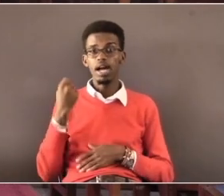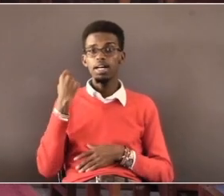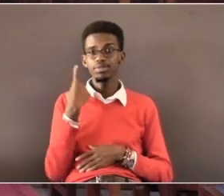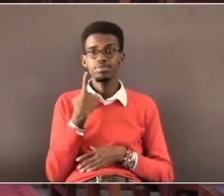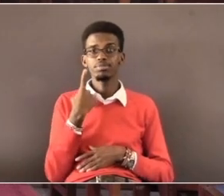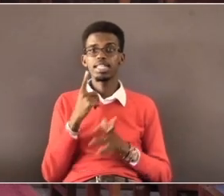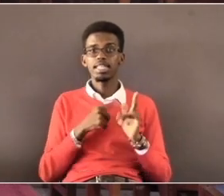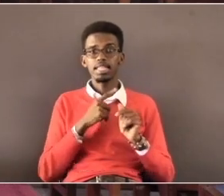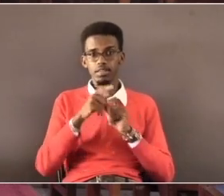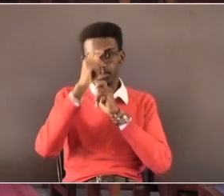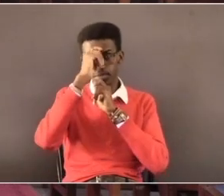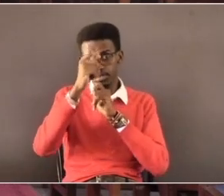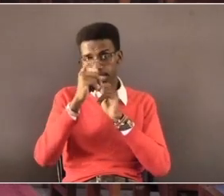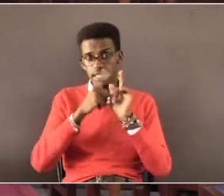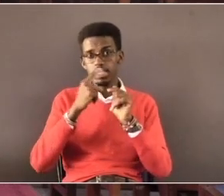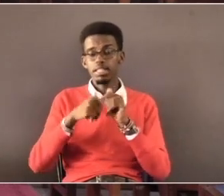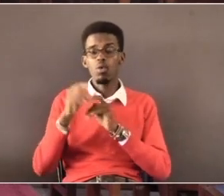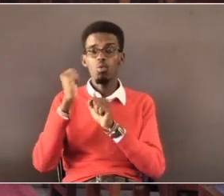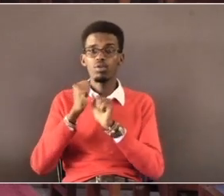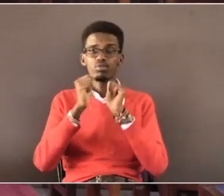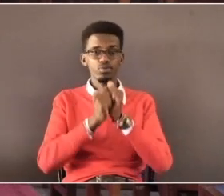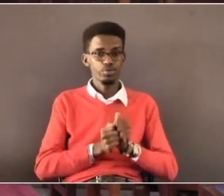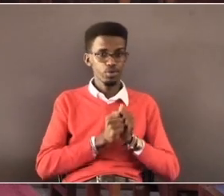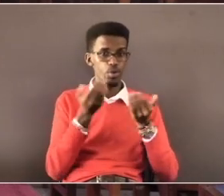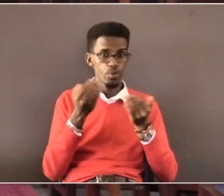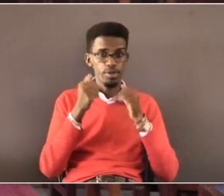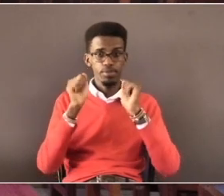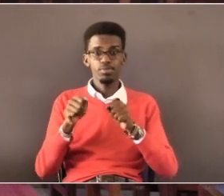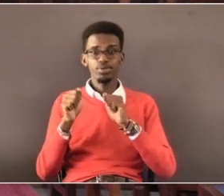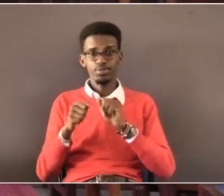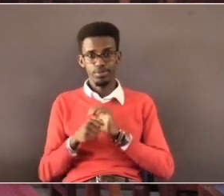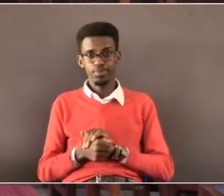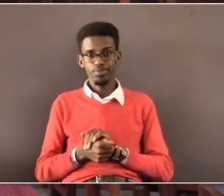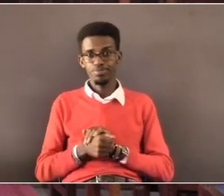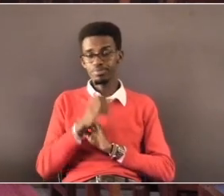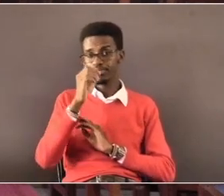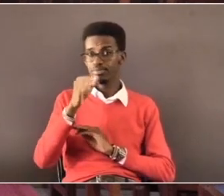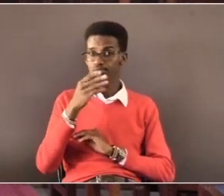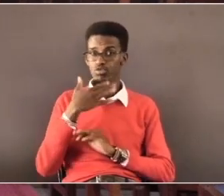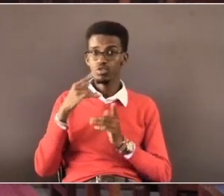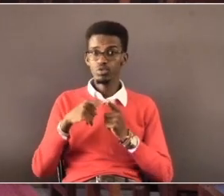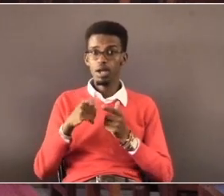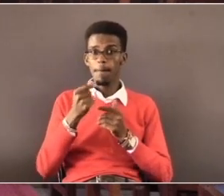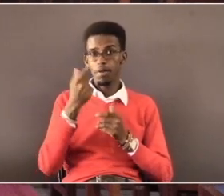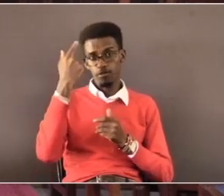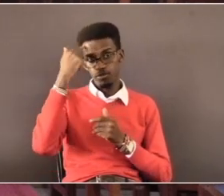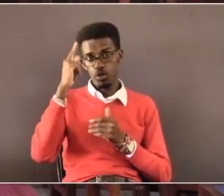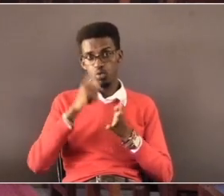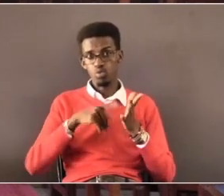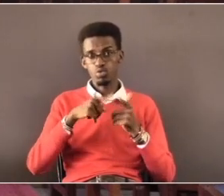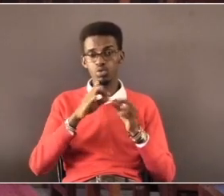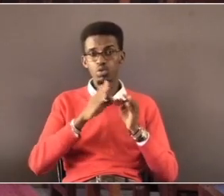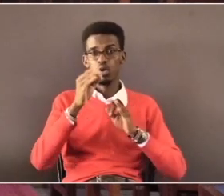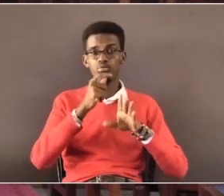understand and respect and compromise where you can. If you need finances for the long